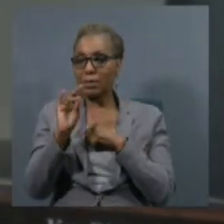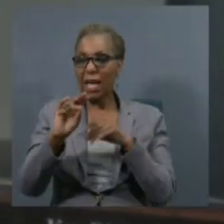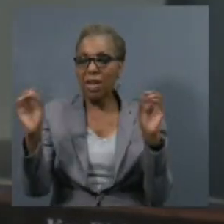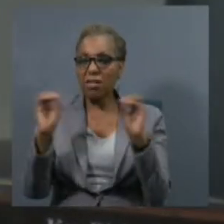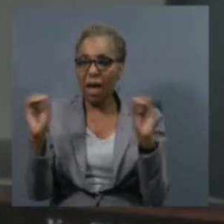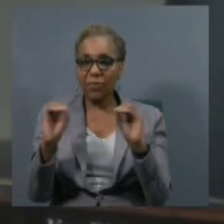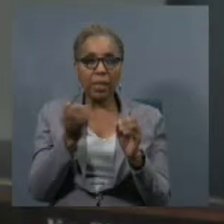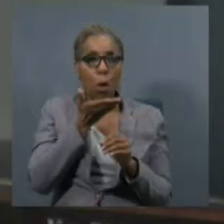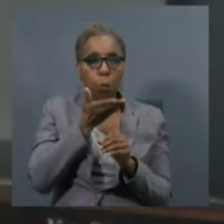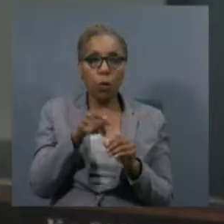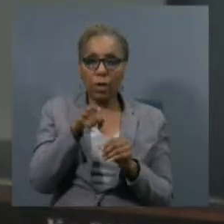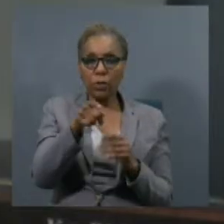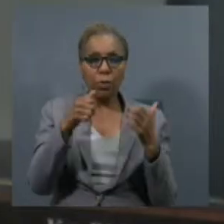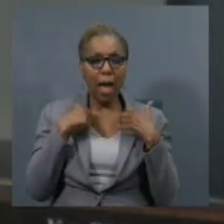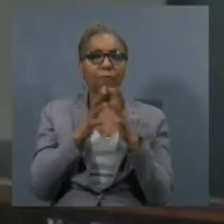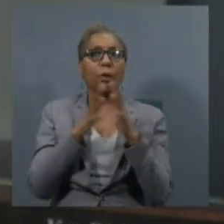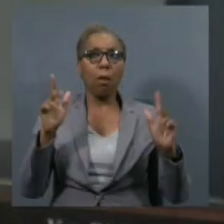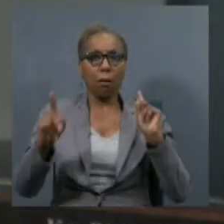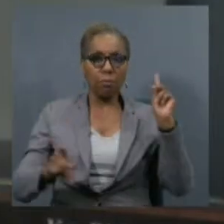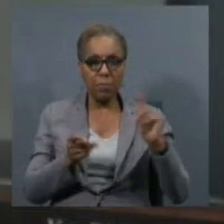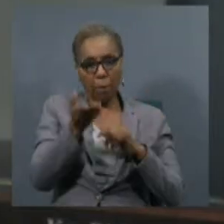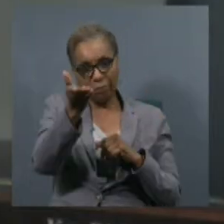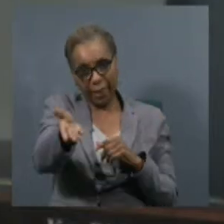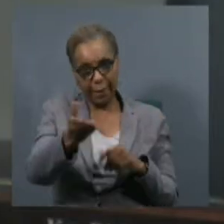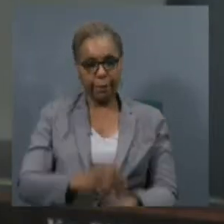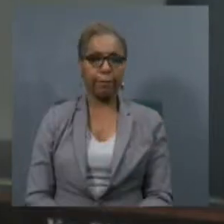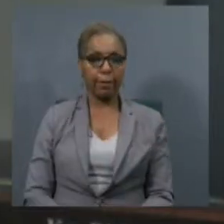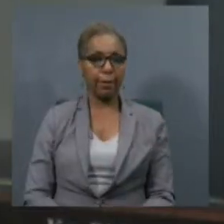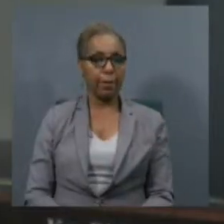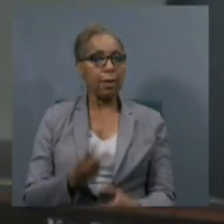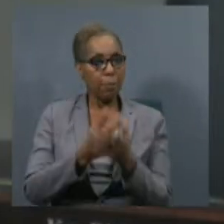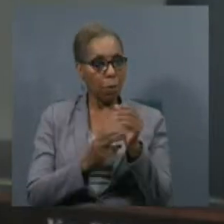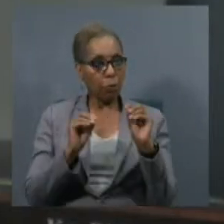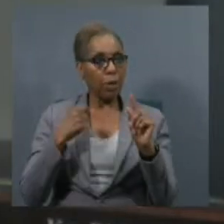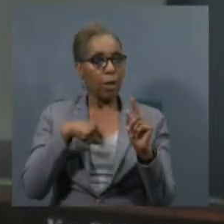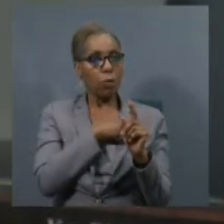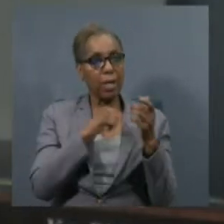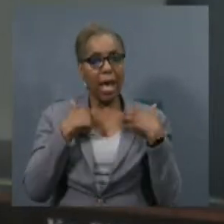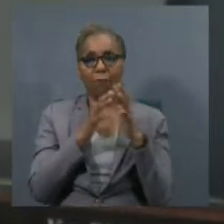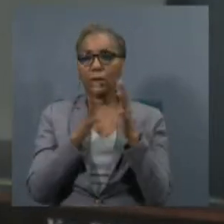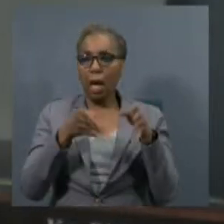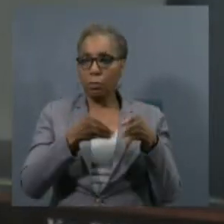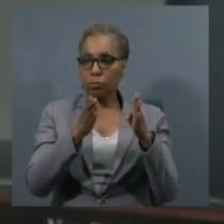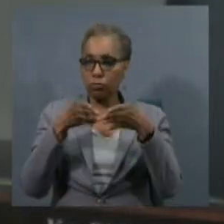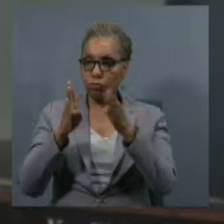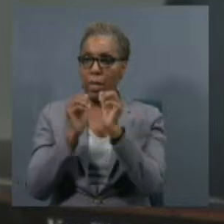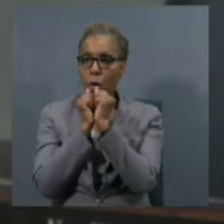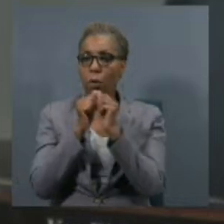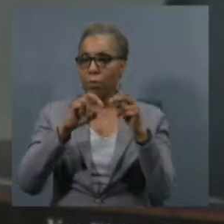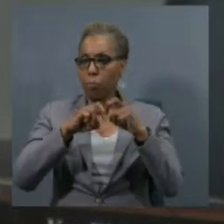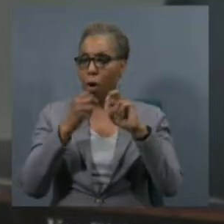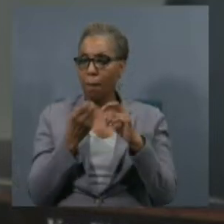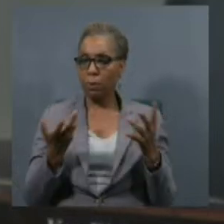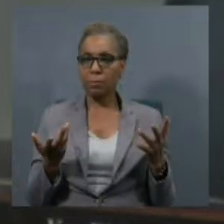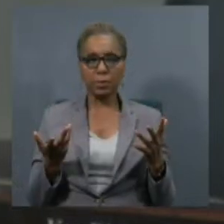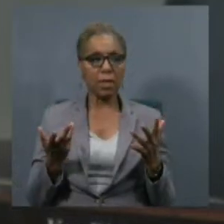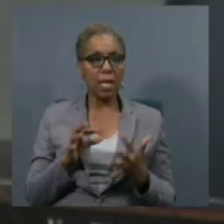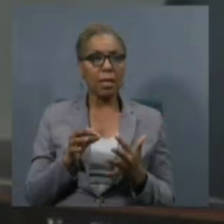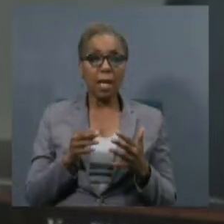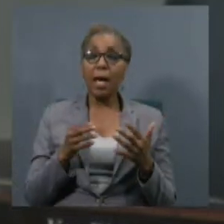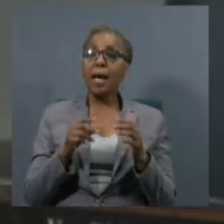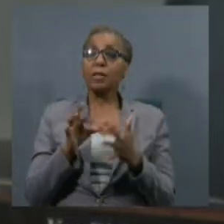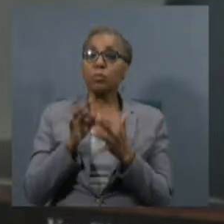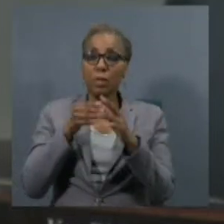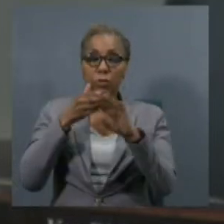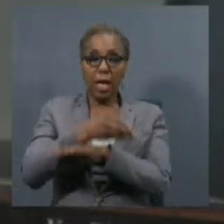And Sure. you've got a large population of people out there. Yes. And we have lots of streets with problems, particularly after these